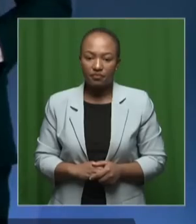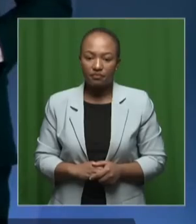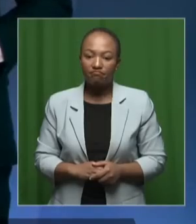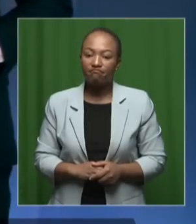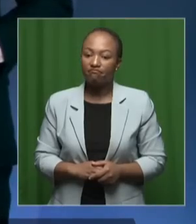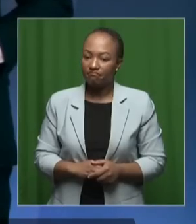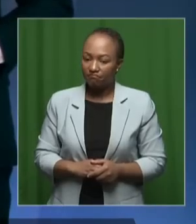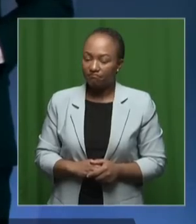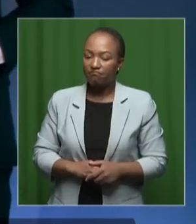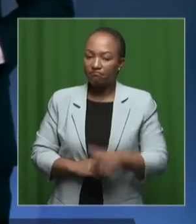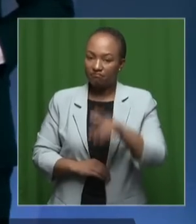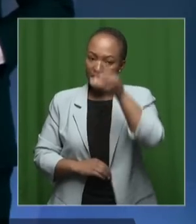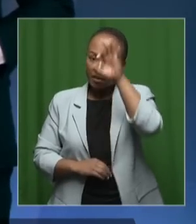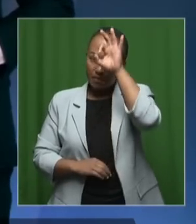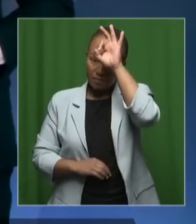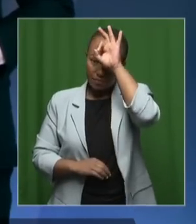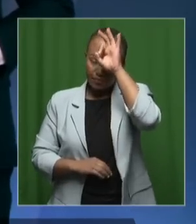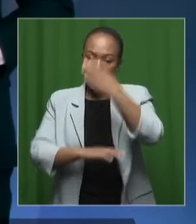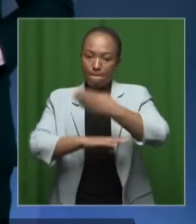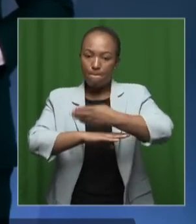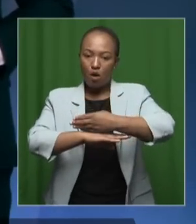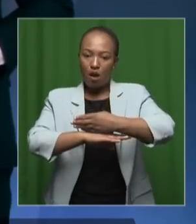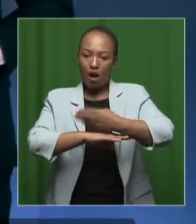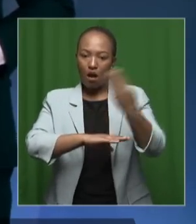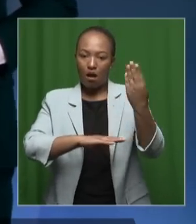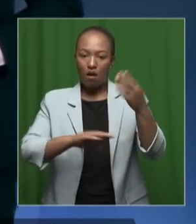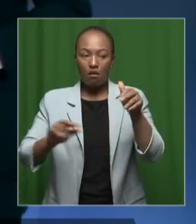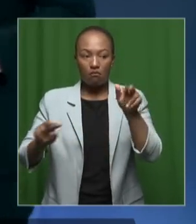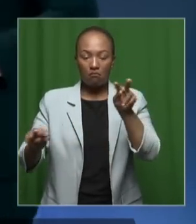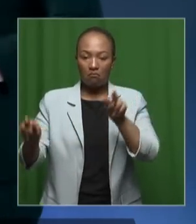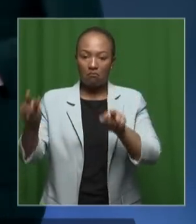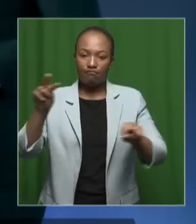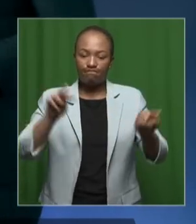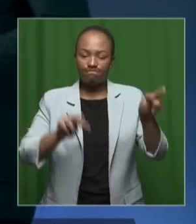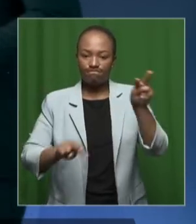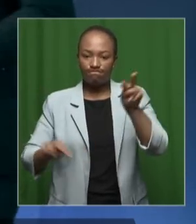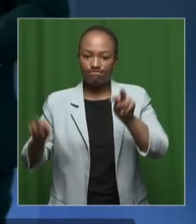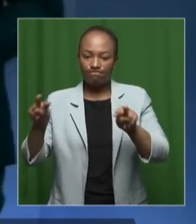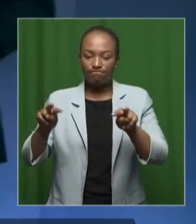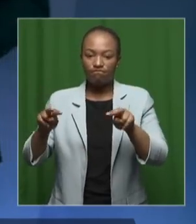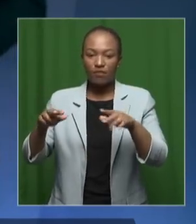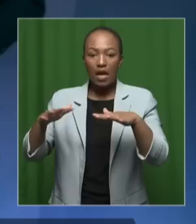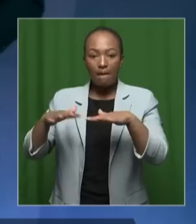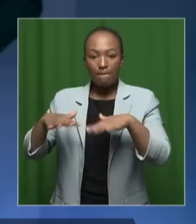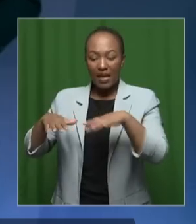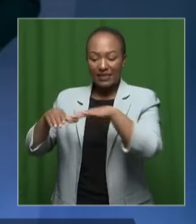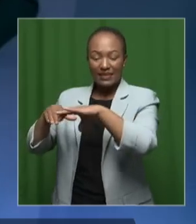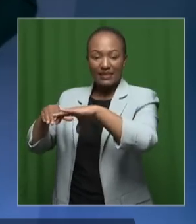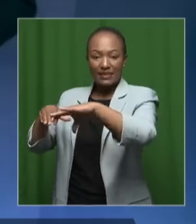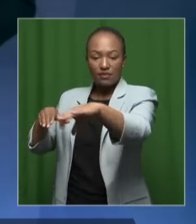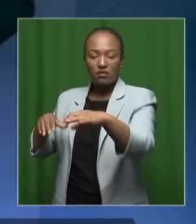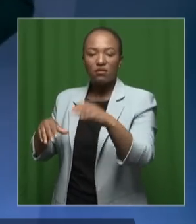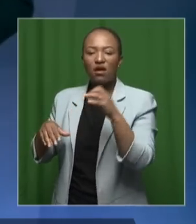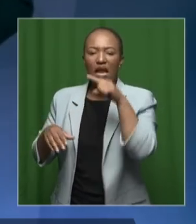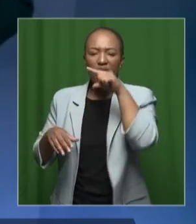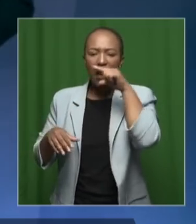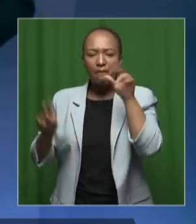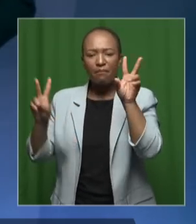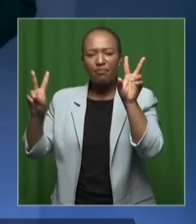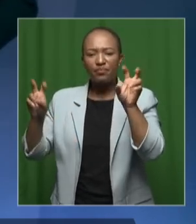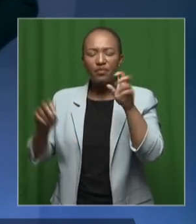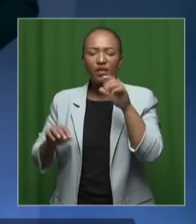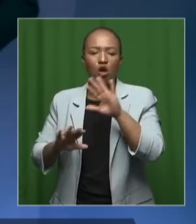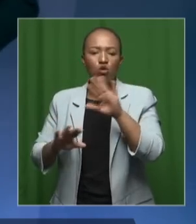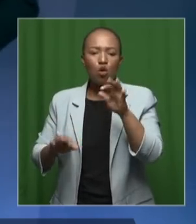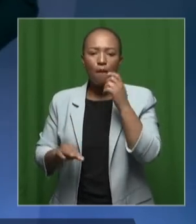Border guards keeping a close eye on people who are in an area called No Man's Land. And with many thanks